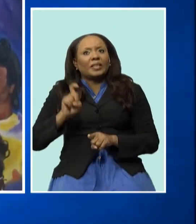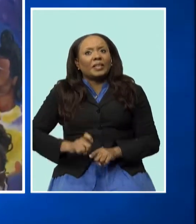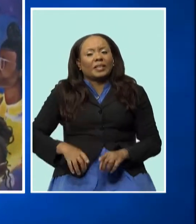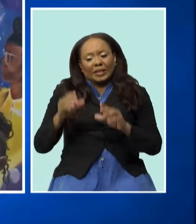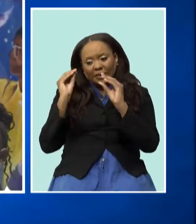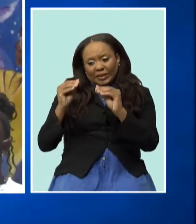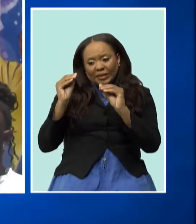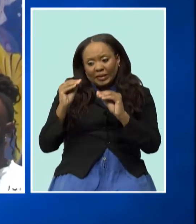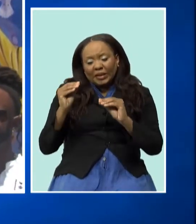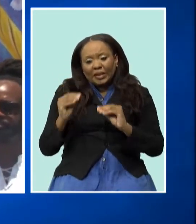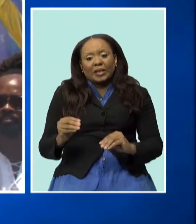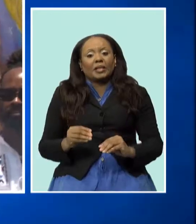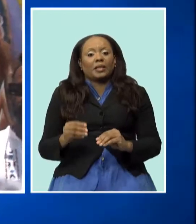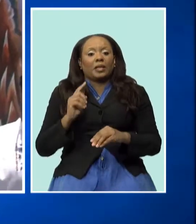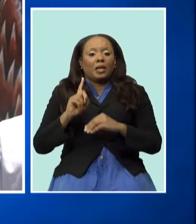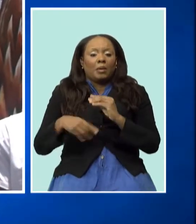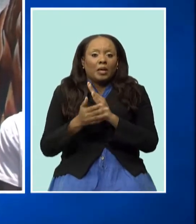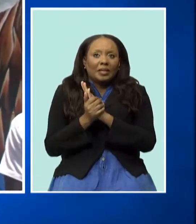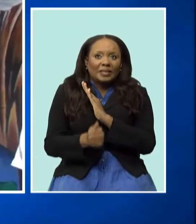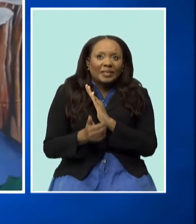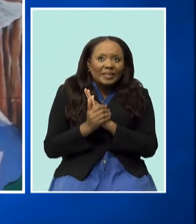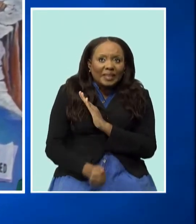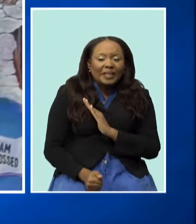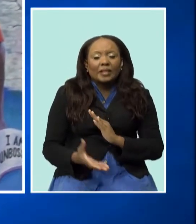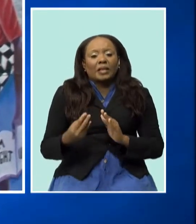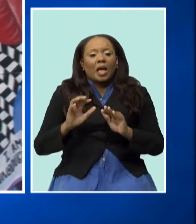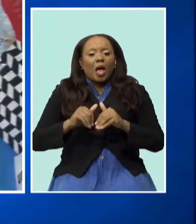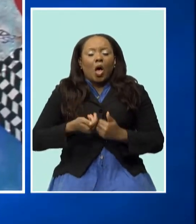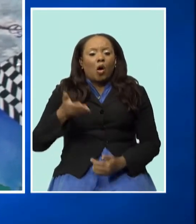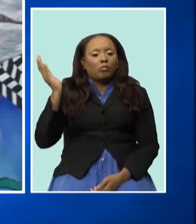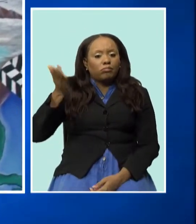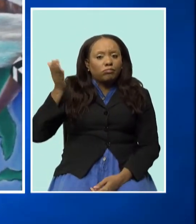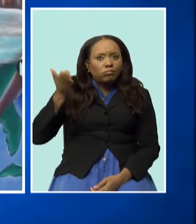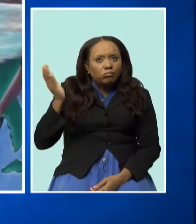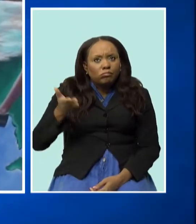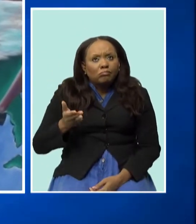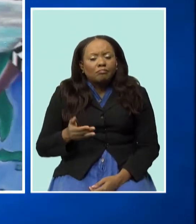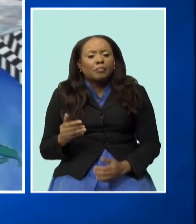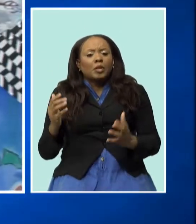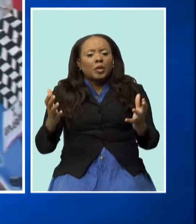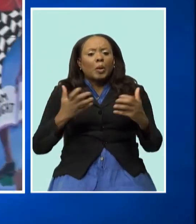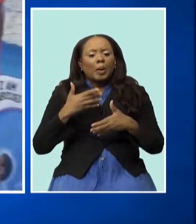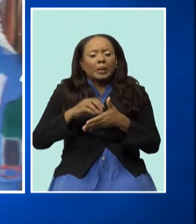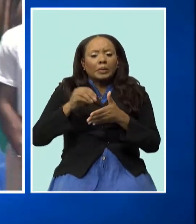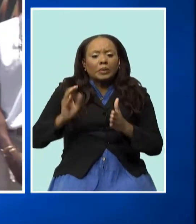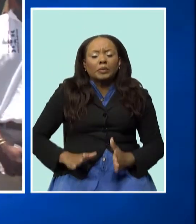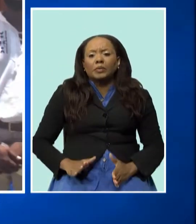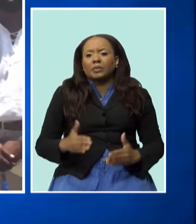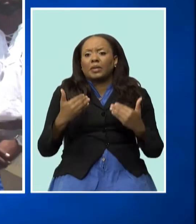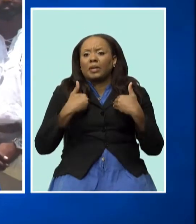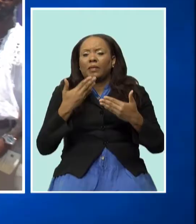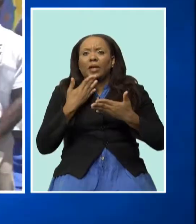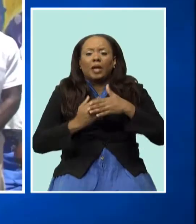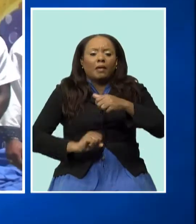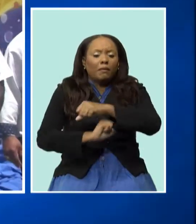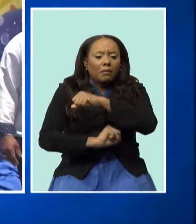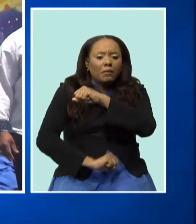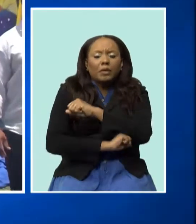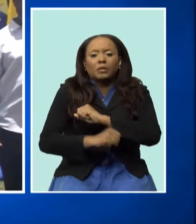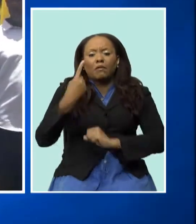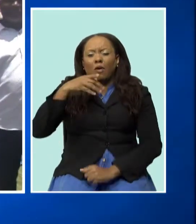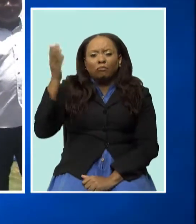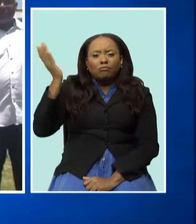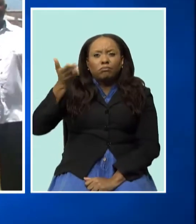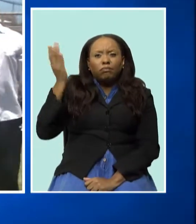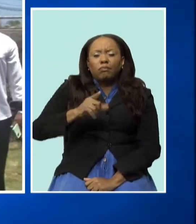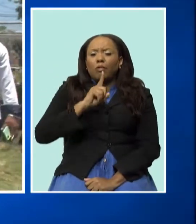great orator, debater, and public speaker. He wants that to serve as an excellent foundation and springboard for this school to be a